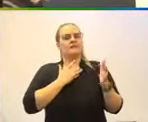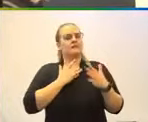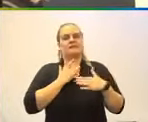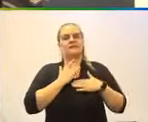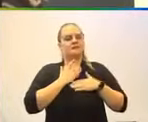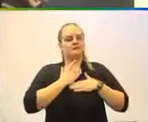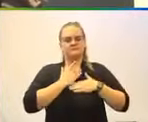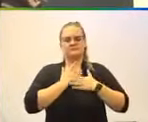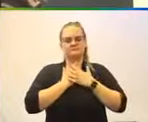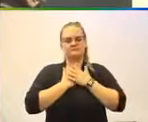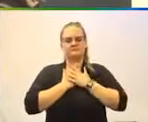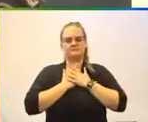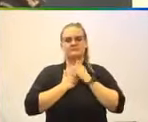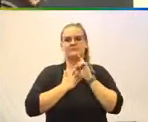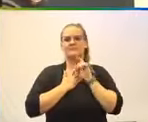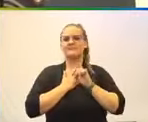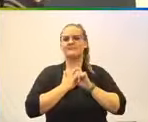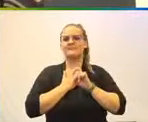Indeed,